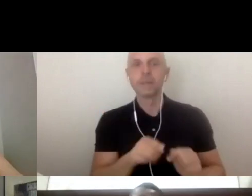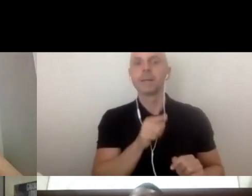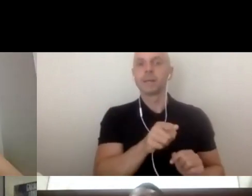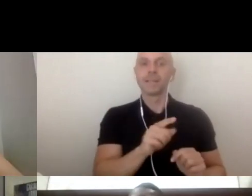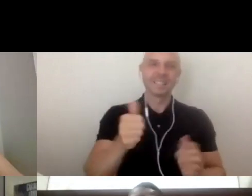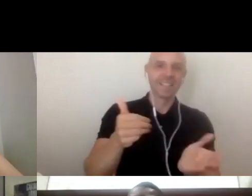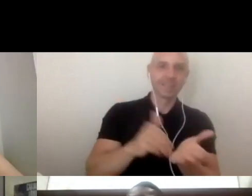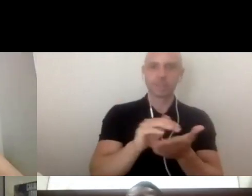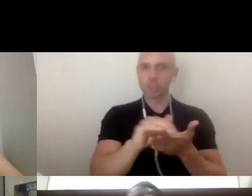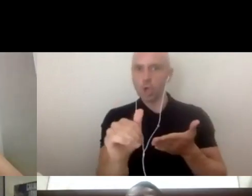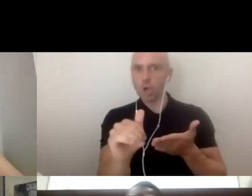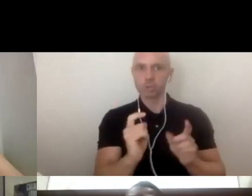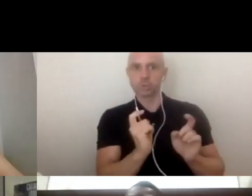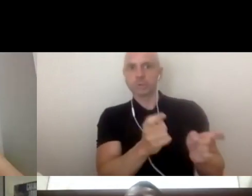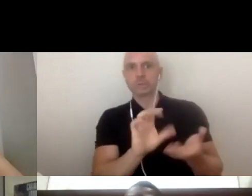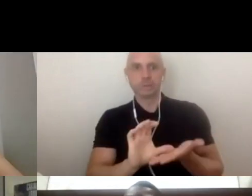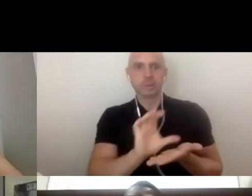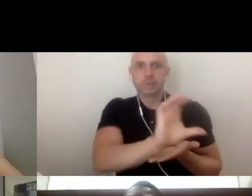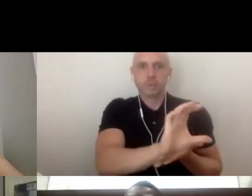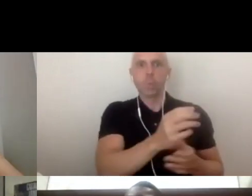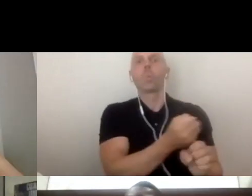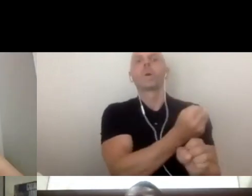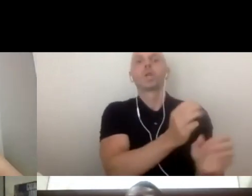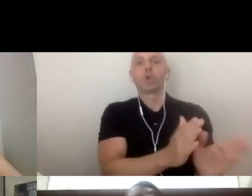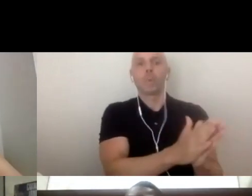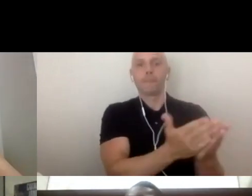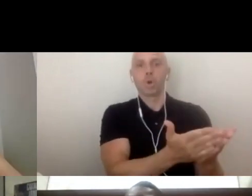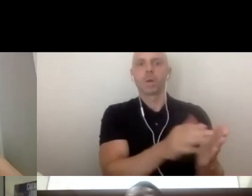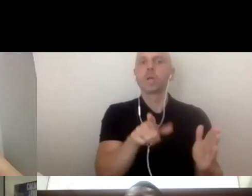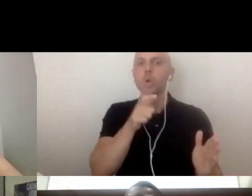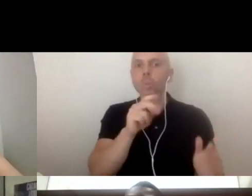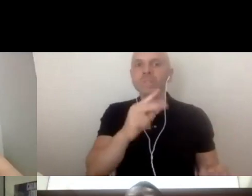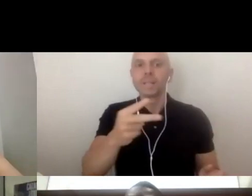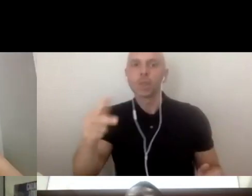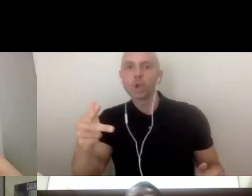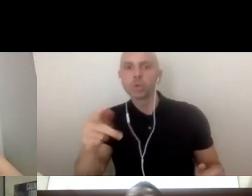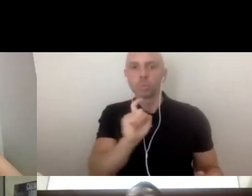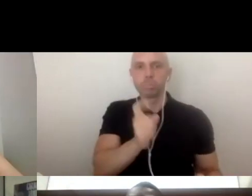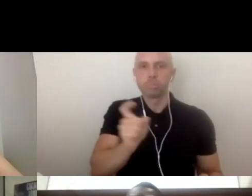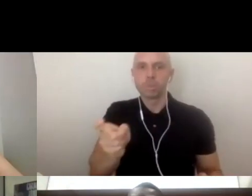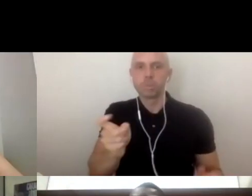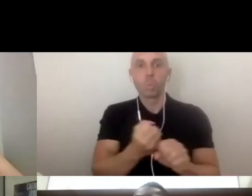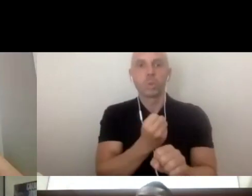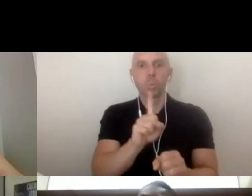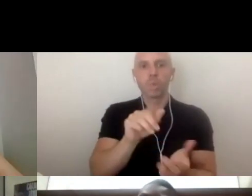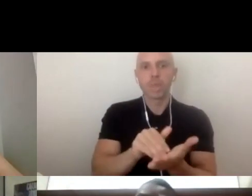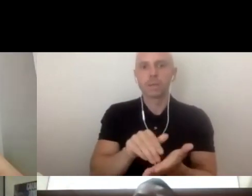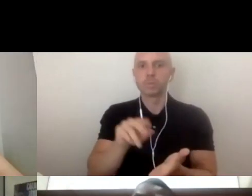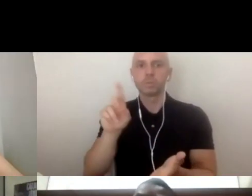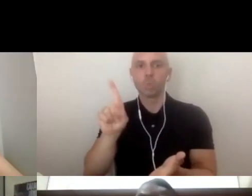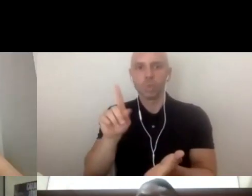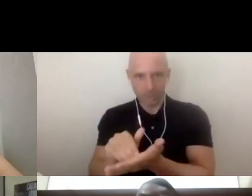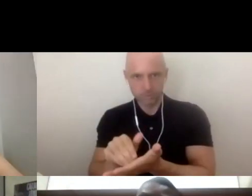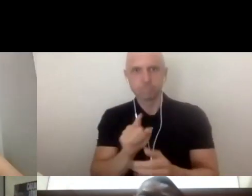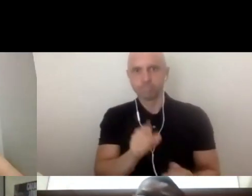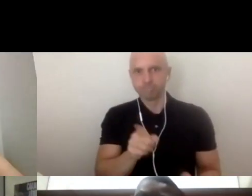runner-up. And just to be clear, the Toronto Book Awards accepts all kinds of published books from publishers: poetry,